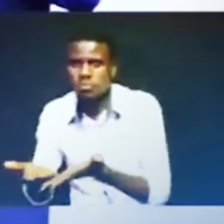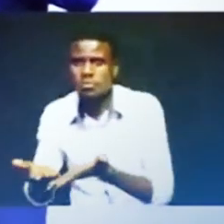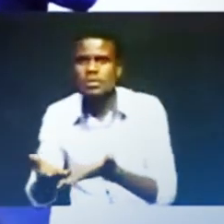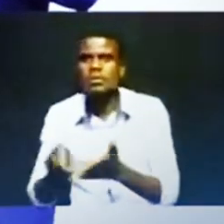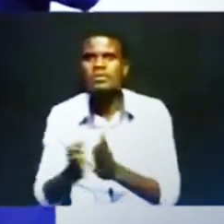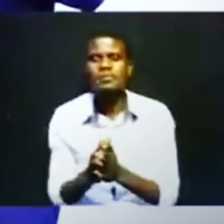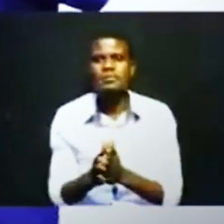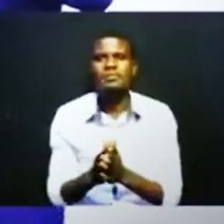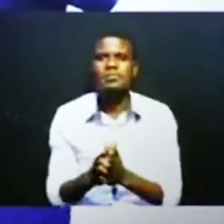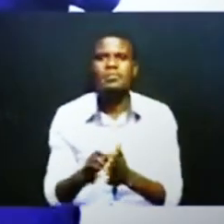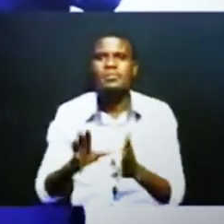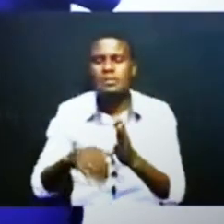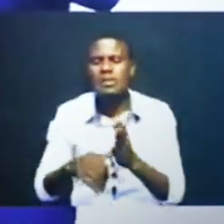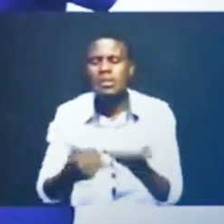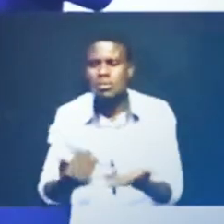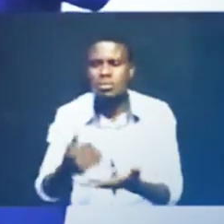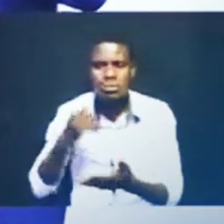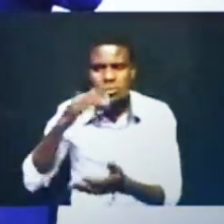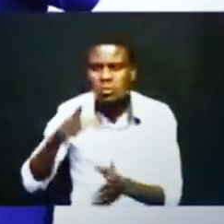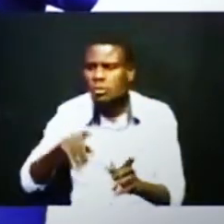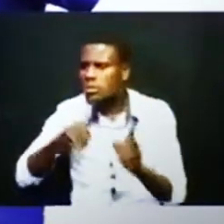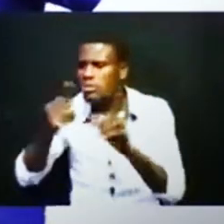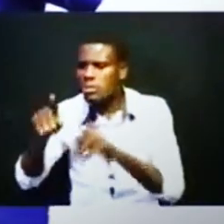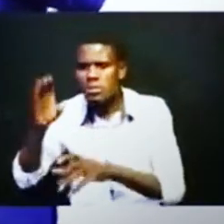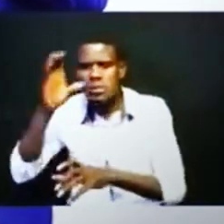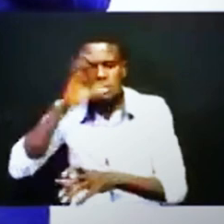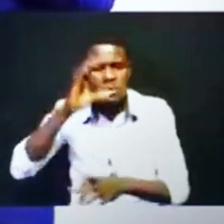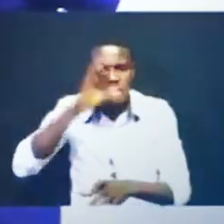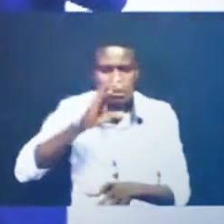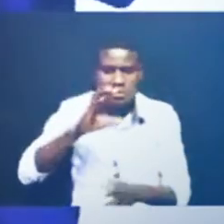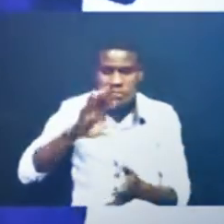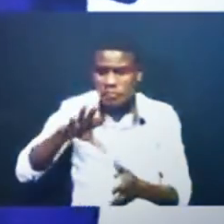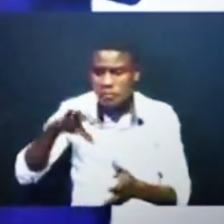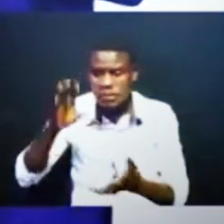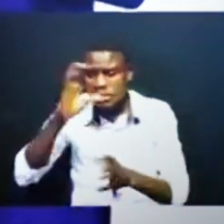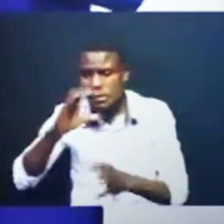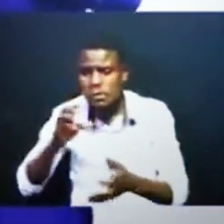went out trying to find some water and maybe fix something for them.